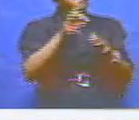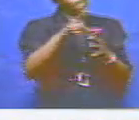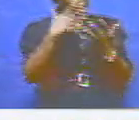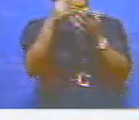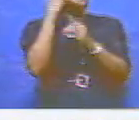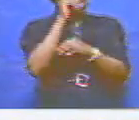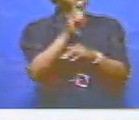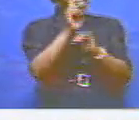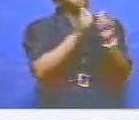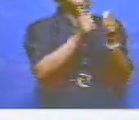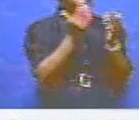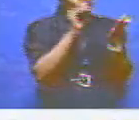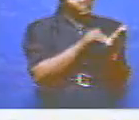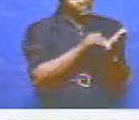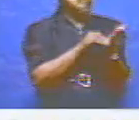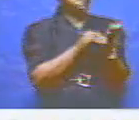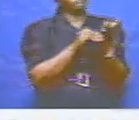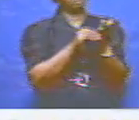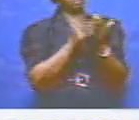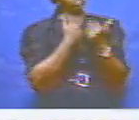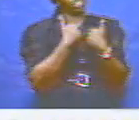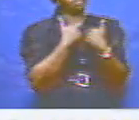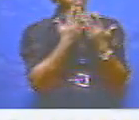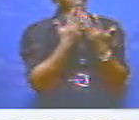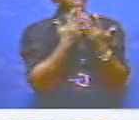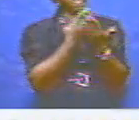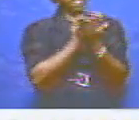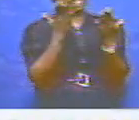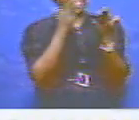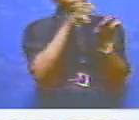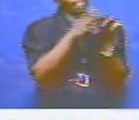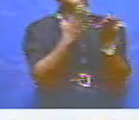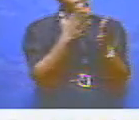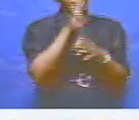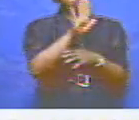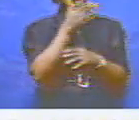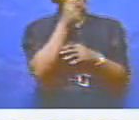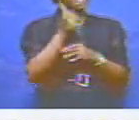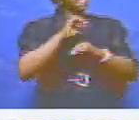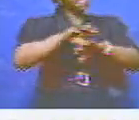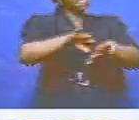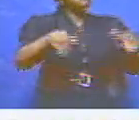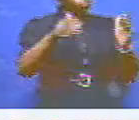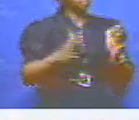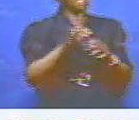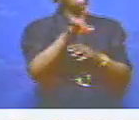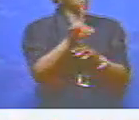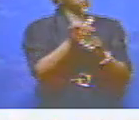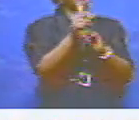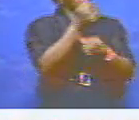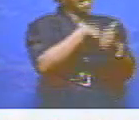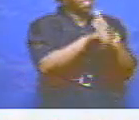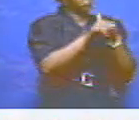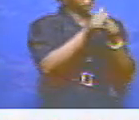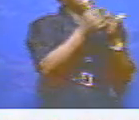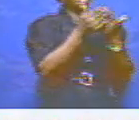competitions. But then again, is there ever an instance whereby your best swimmer is not, you know, actively competing in any